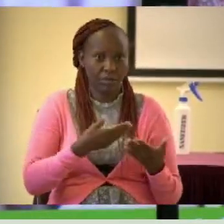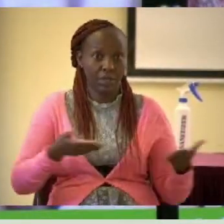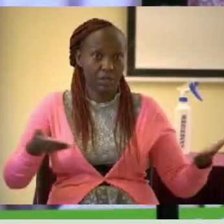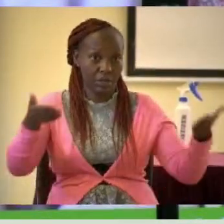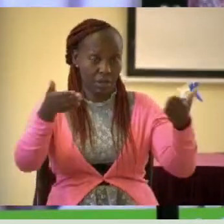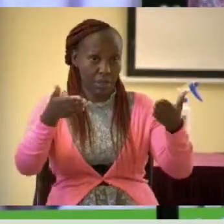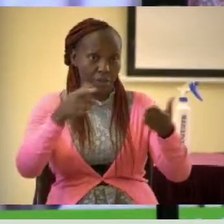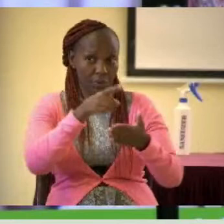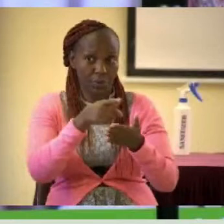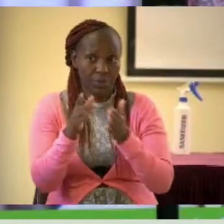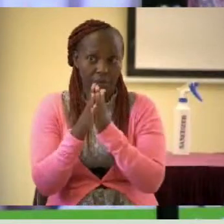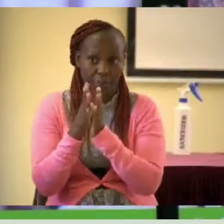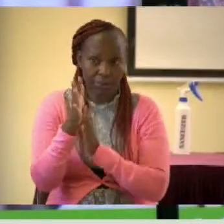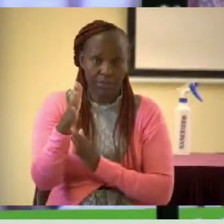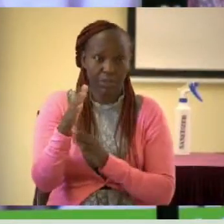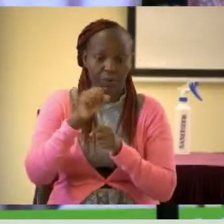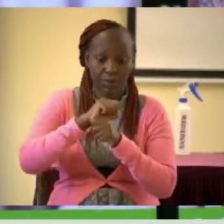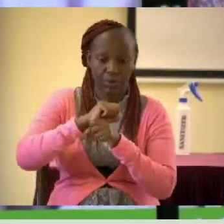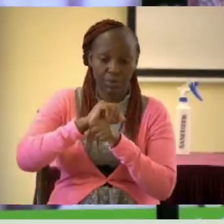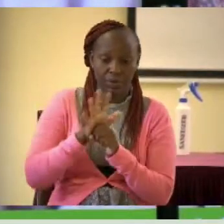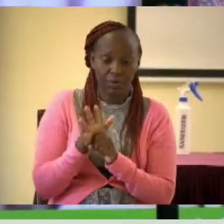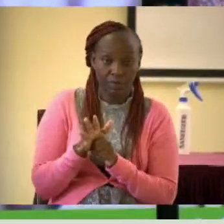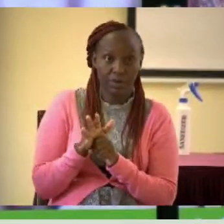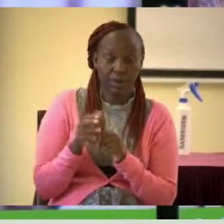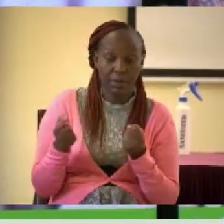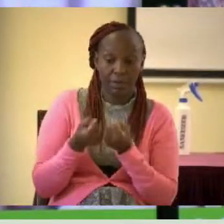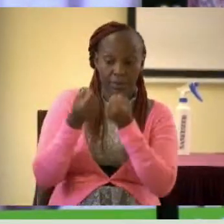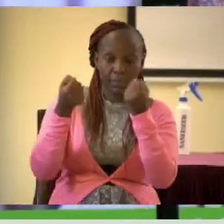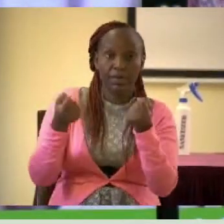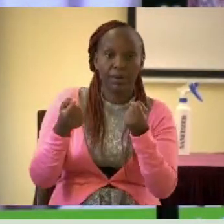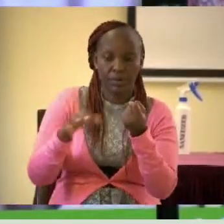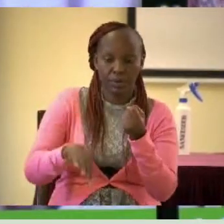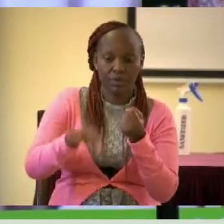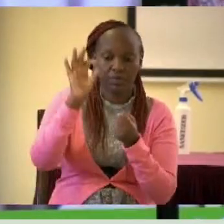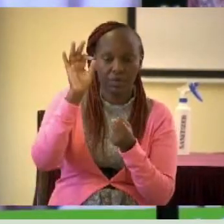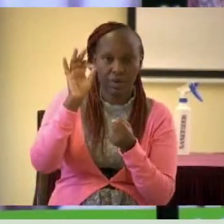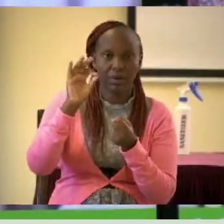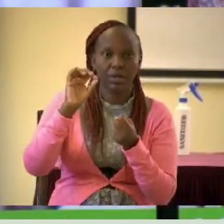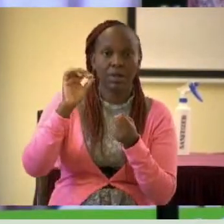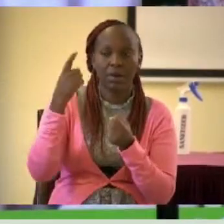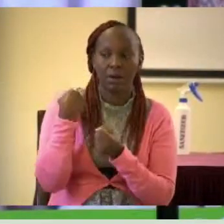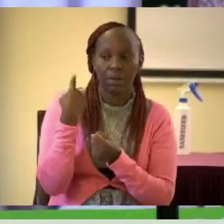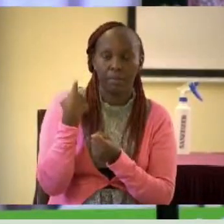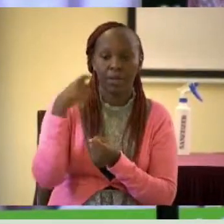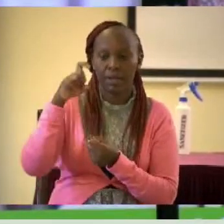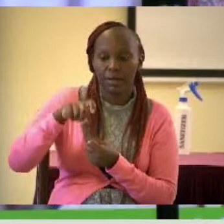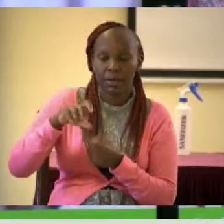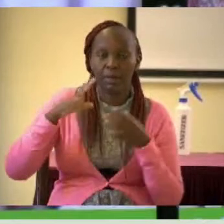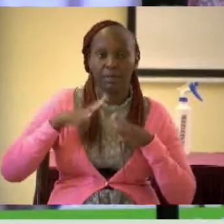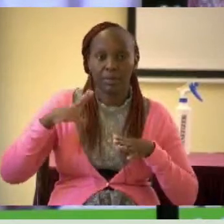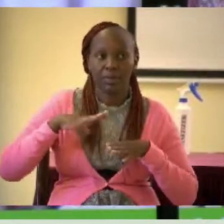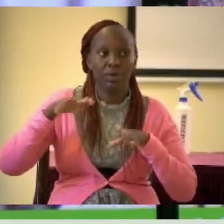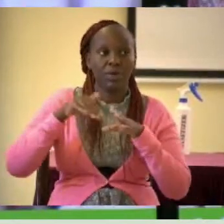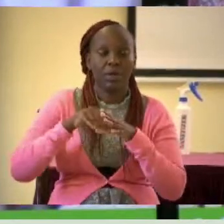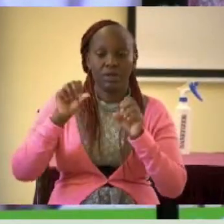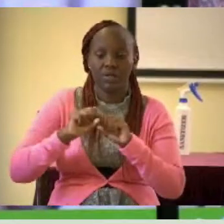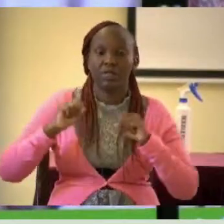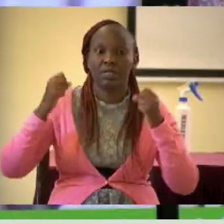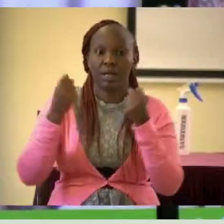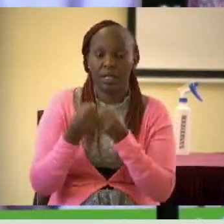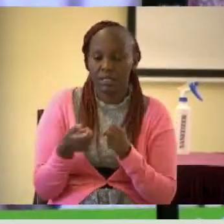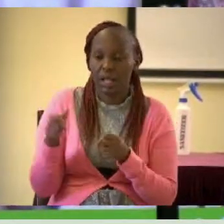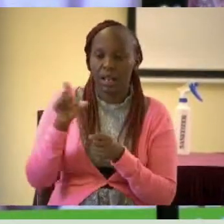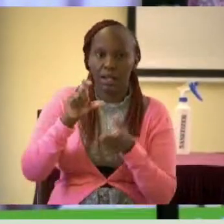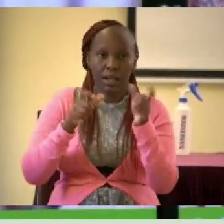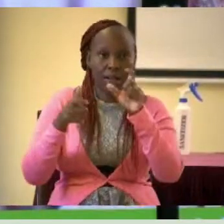all appreciate with the COVID-19, we will find that the number of needy people in our society is